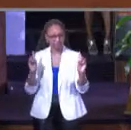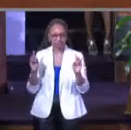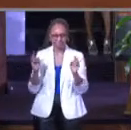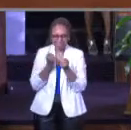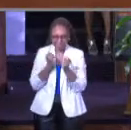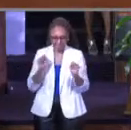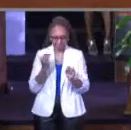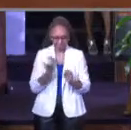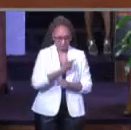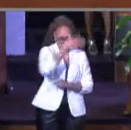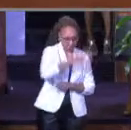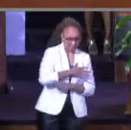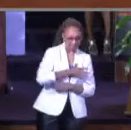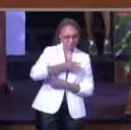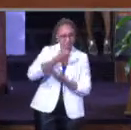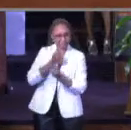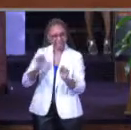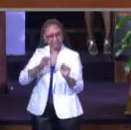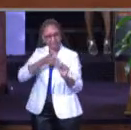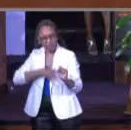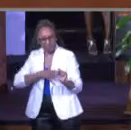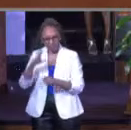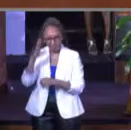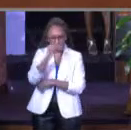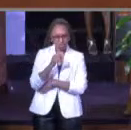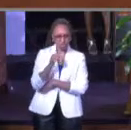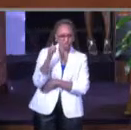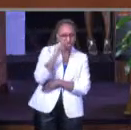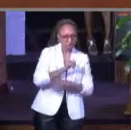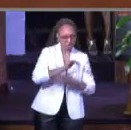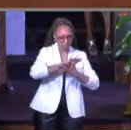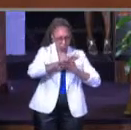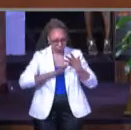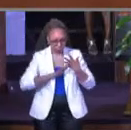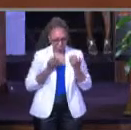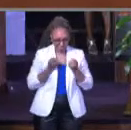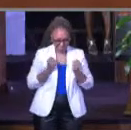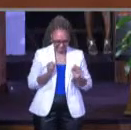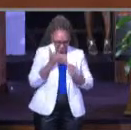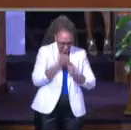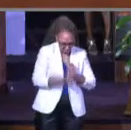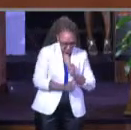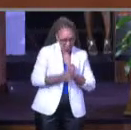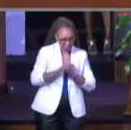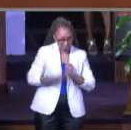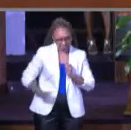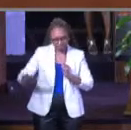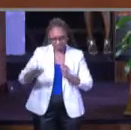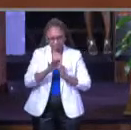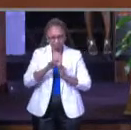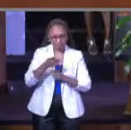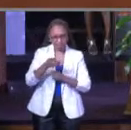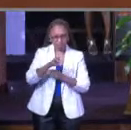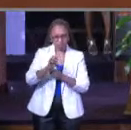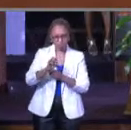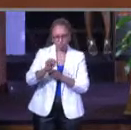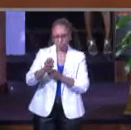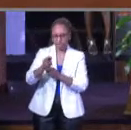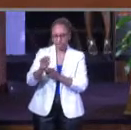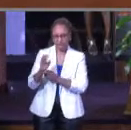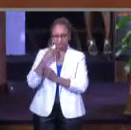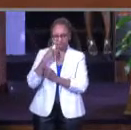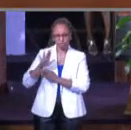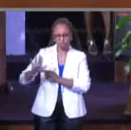men and save our women and save our boys and save our girls and save every single pronoun for